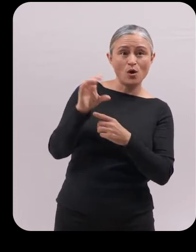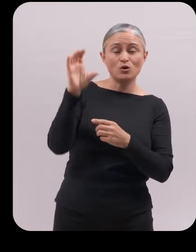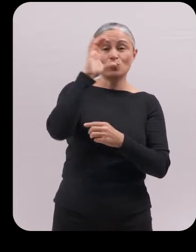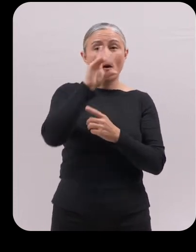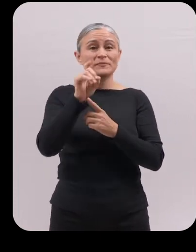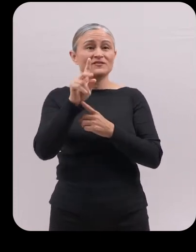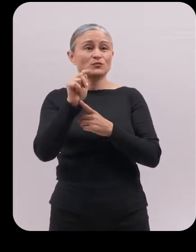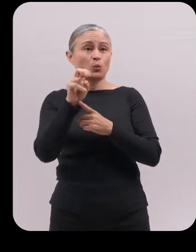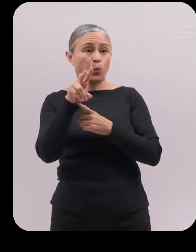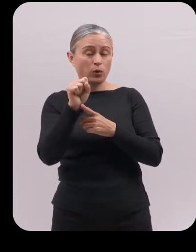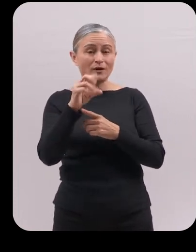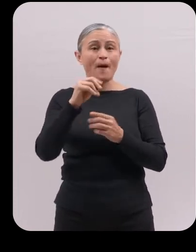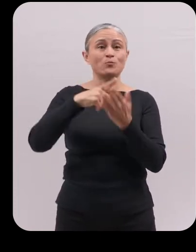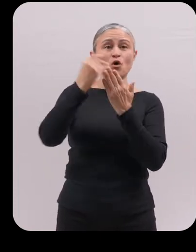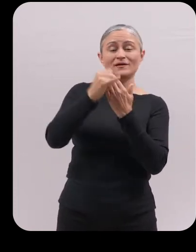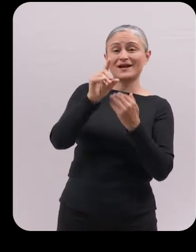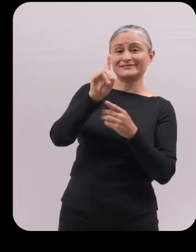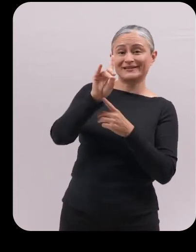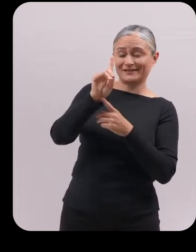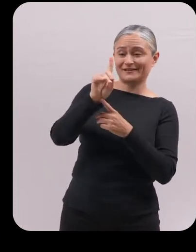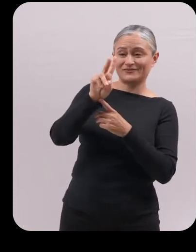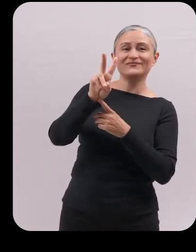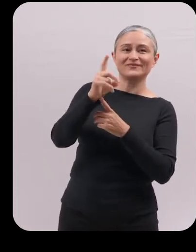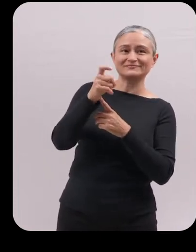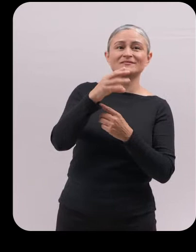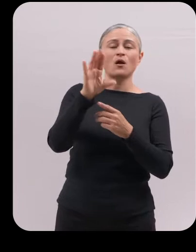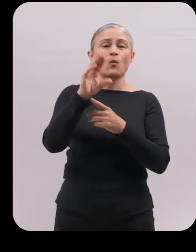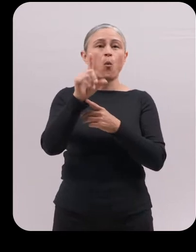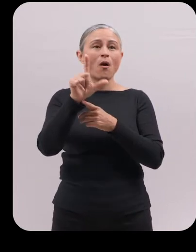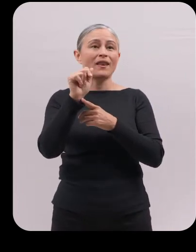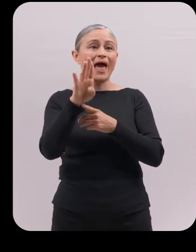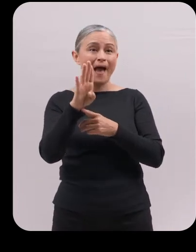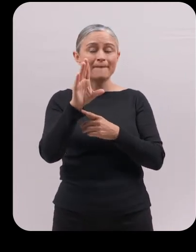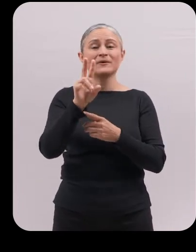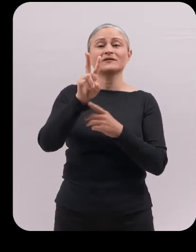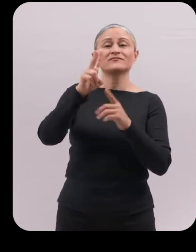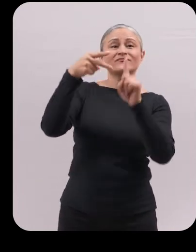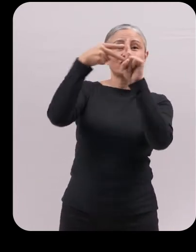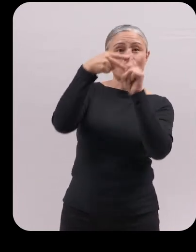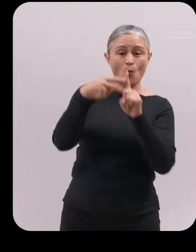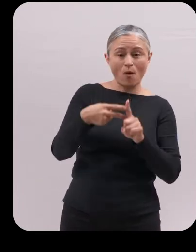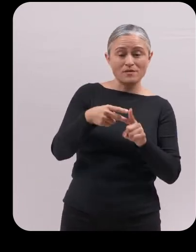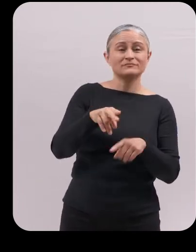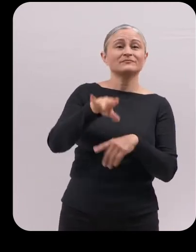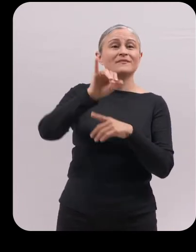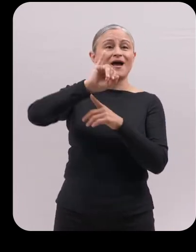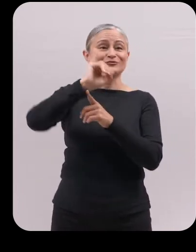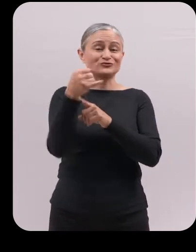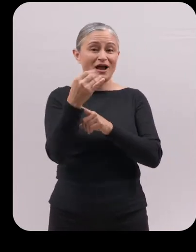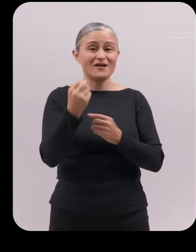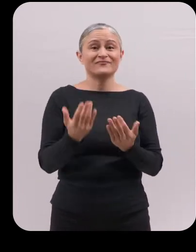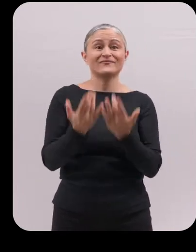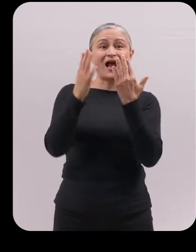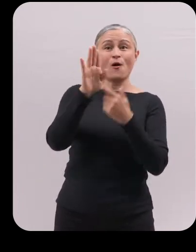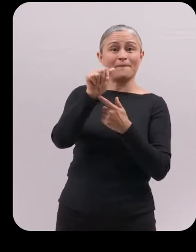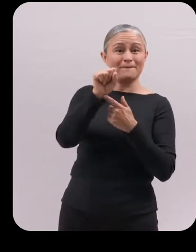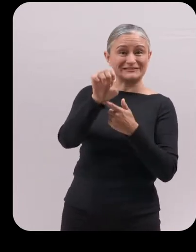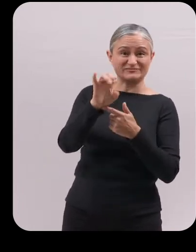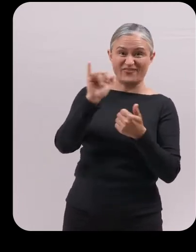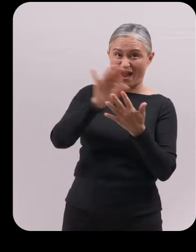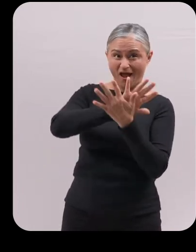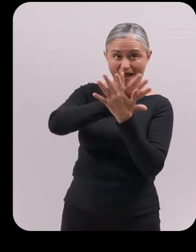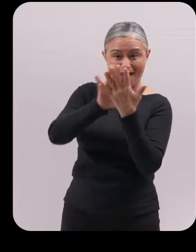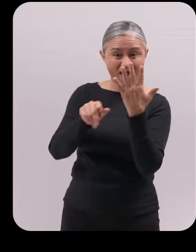Studio, Chrome DevTools, Project IDX, Colab, VS Code, IntelliJ, and